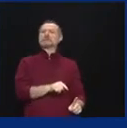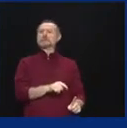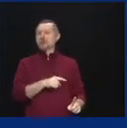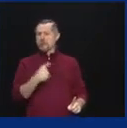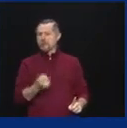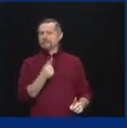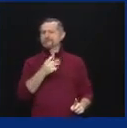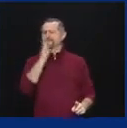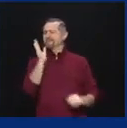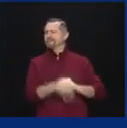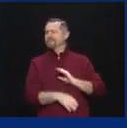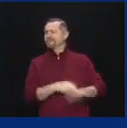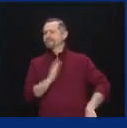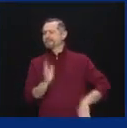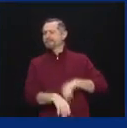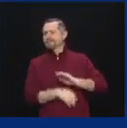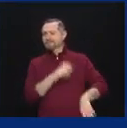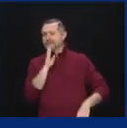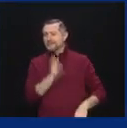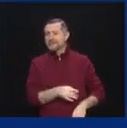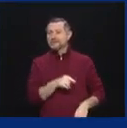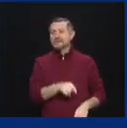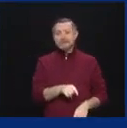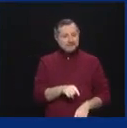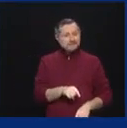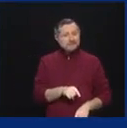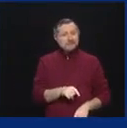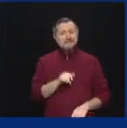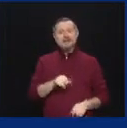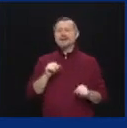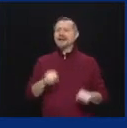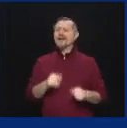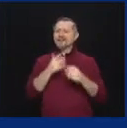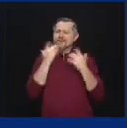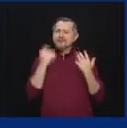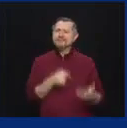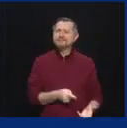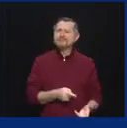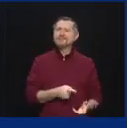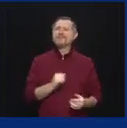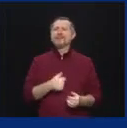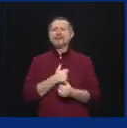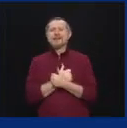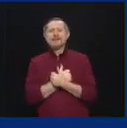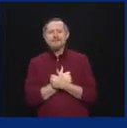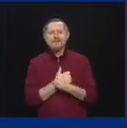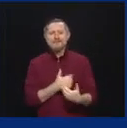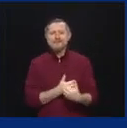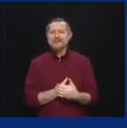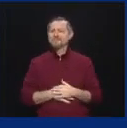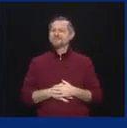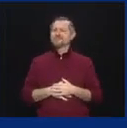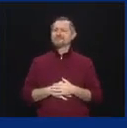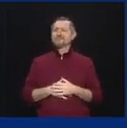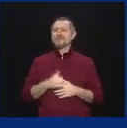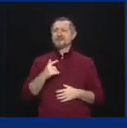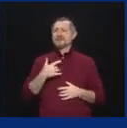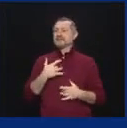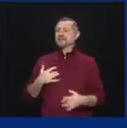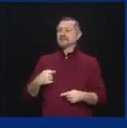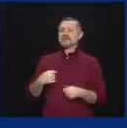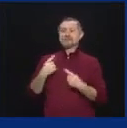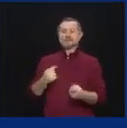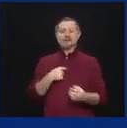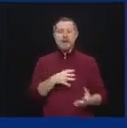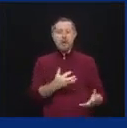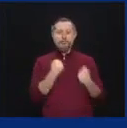overlooked as a source of warmth and affection, and only is appreciated for its rich and juicy flavor when